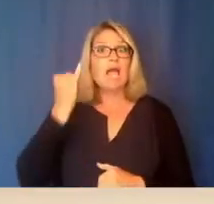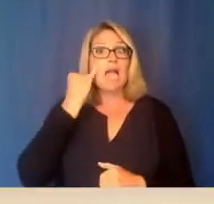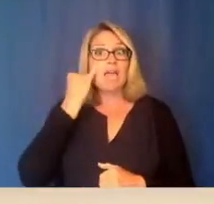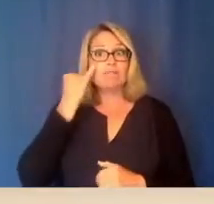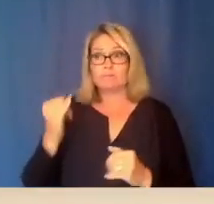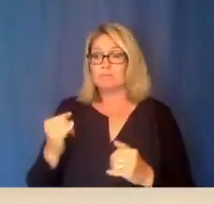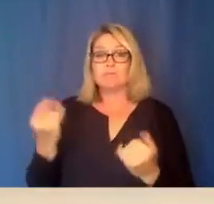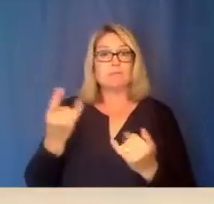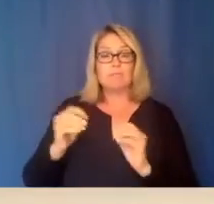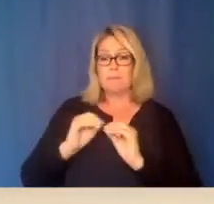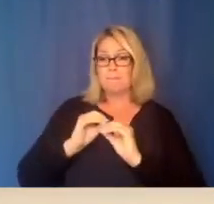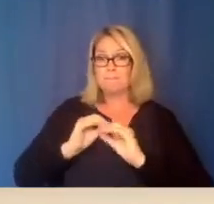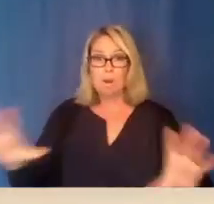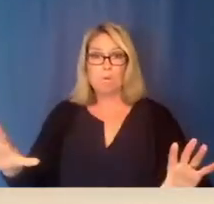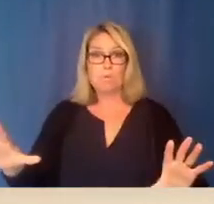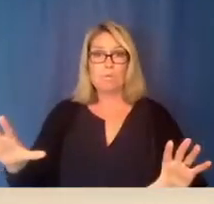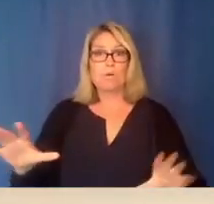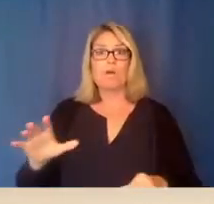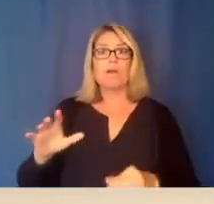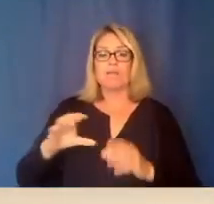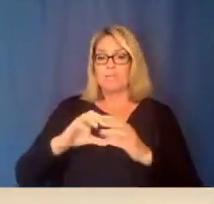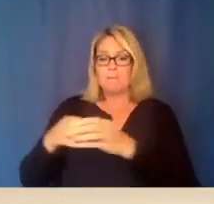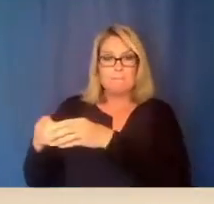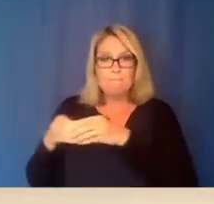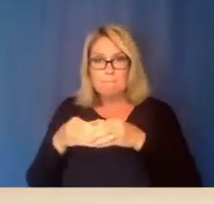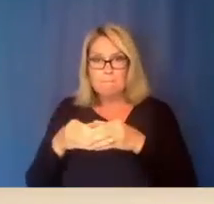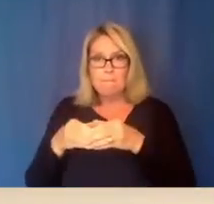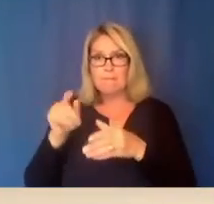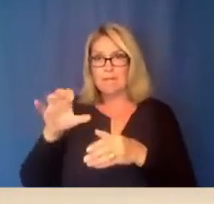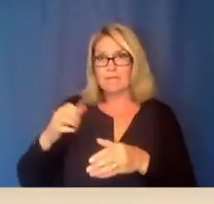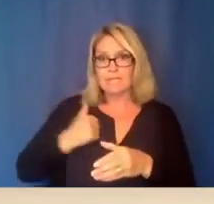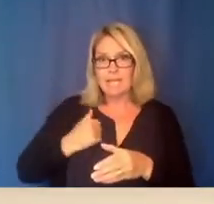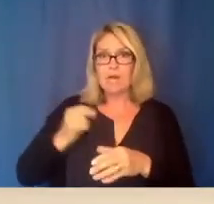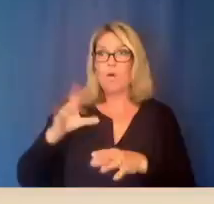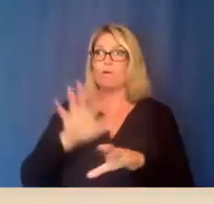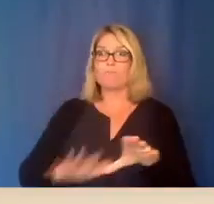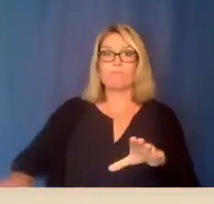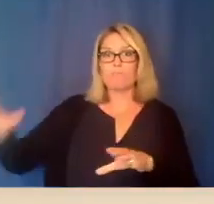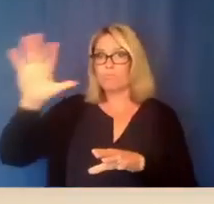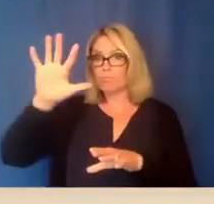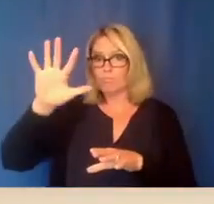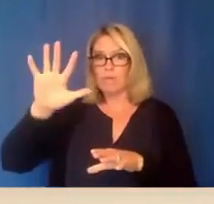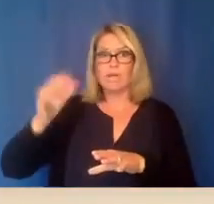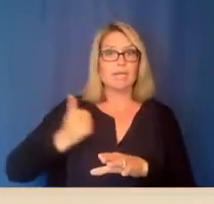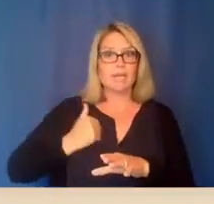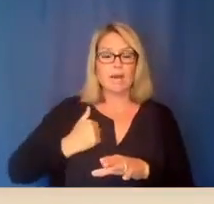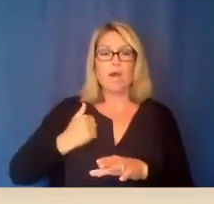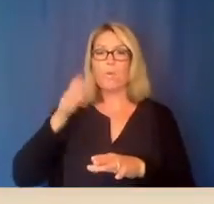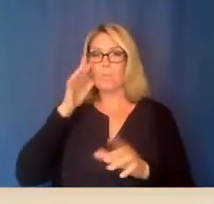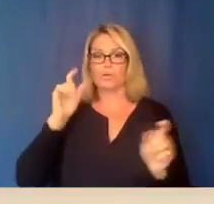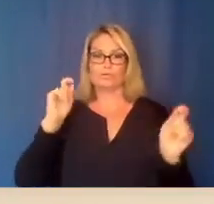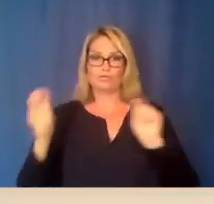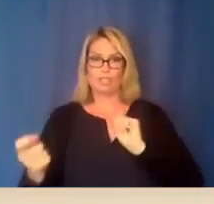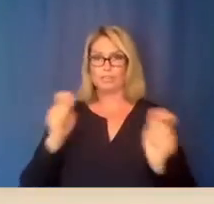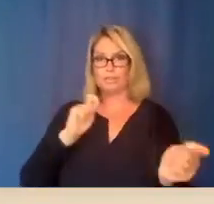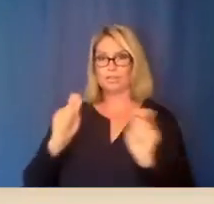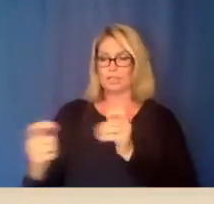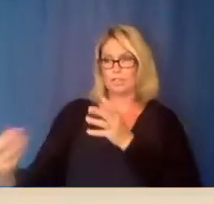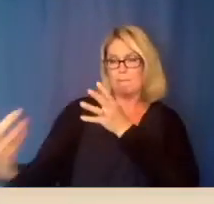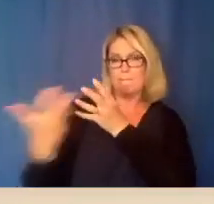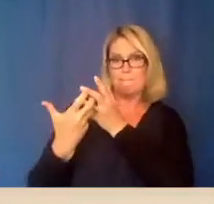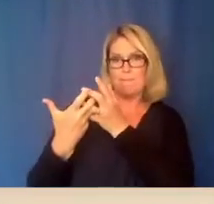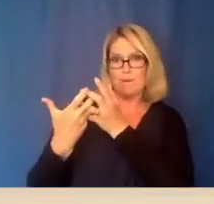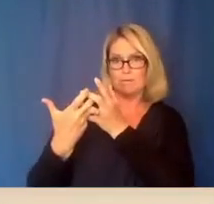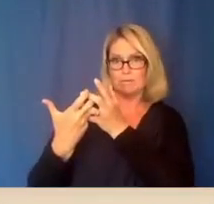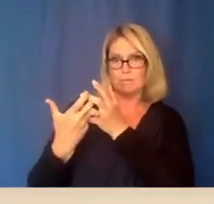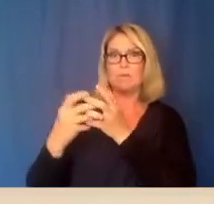or a hotspot in the Atlantic provinces or elsewhere in Canada, we will quickly target our testing strategy to focus on individuals